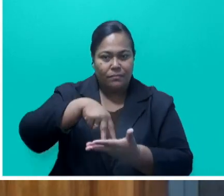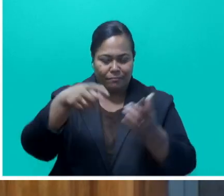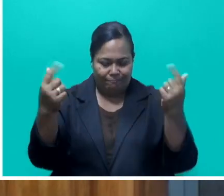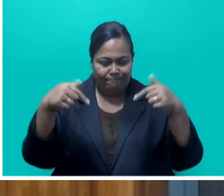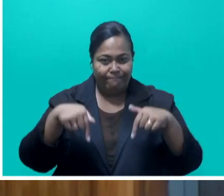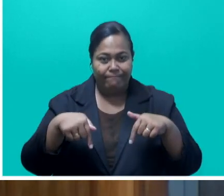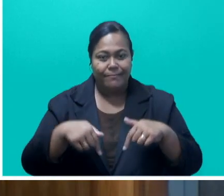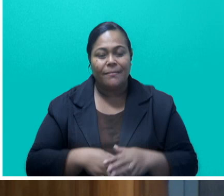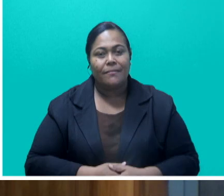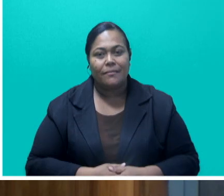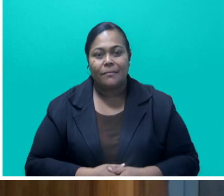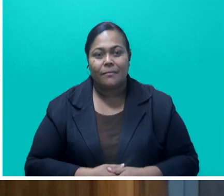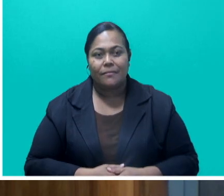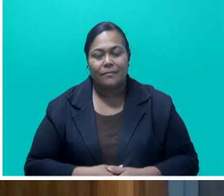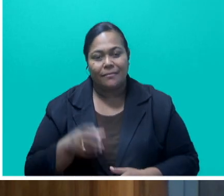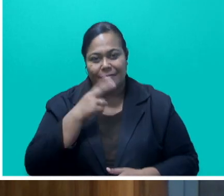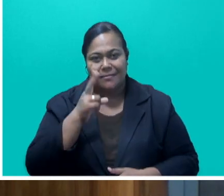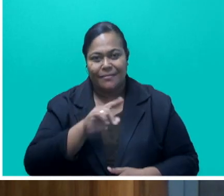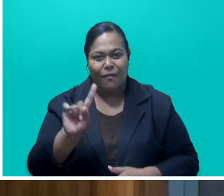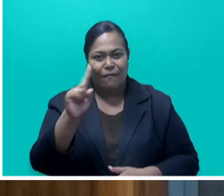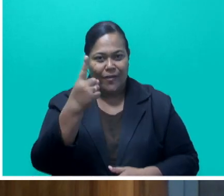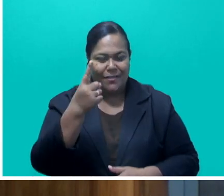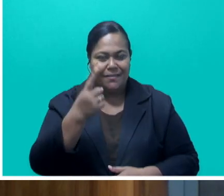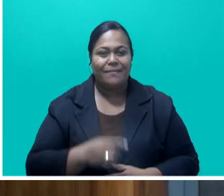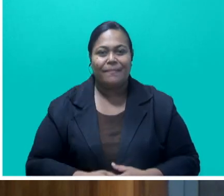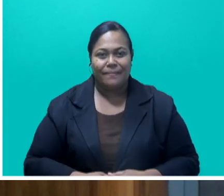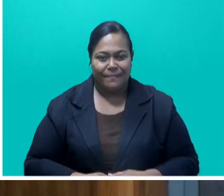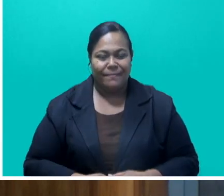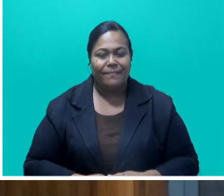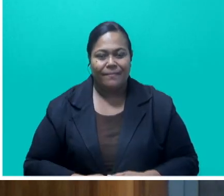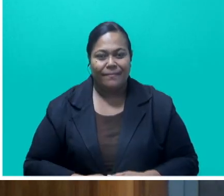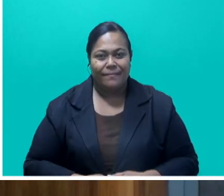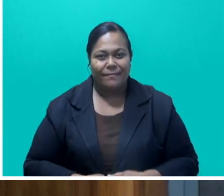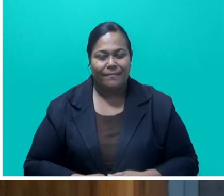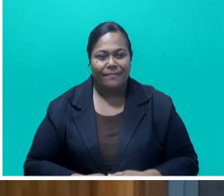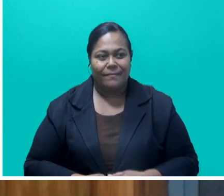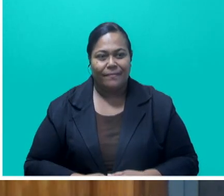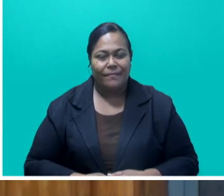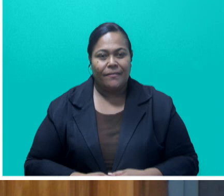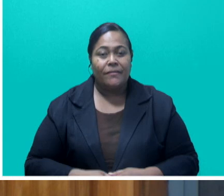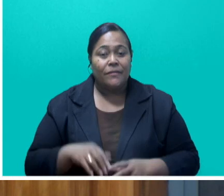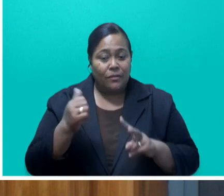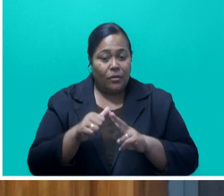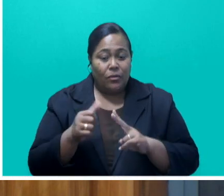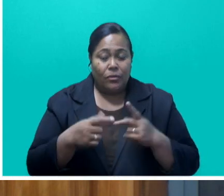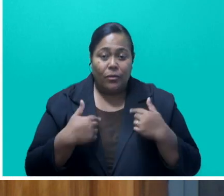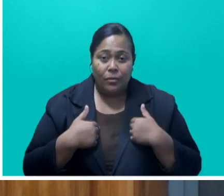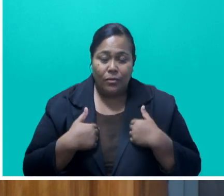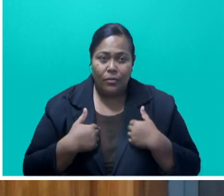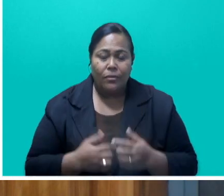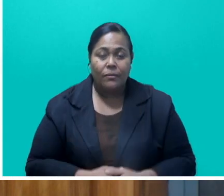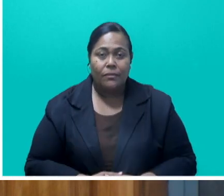to deliver my maiden speech. Mr. Speaker, sir, I also make a